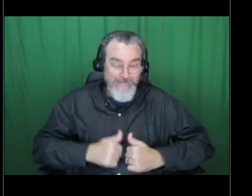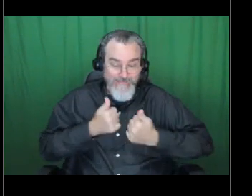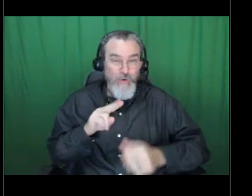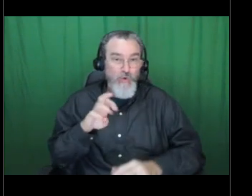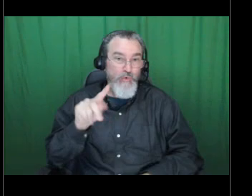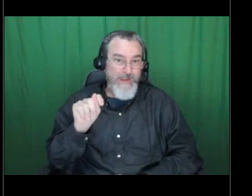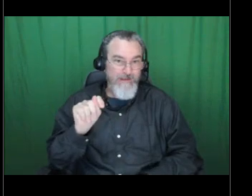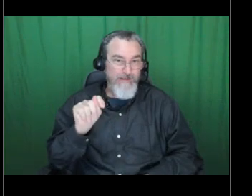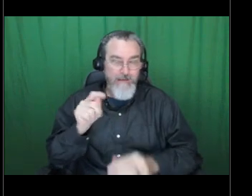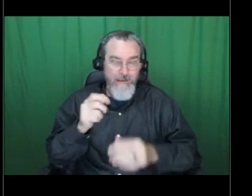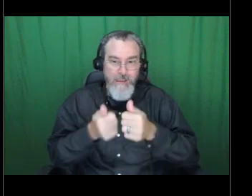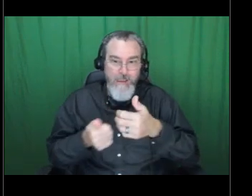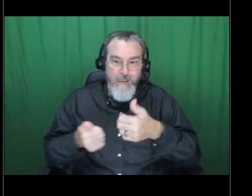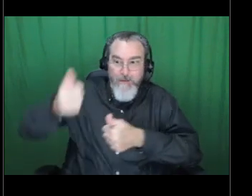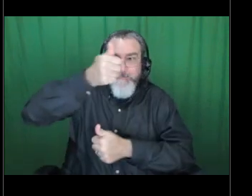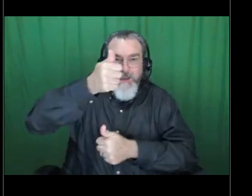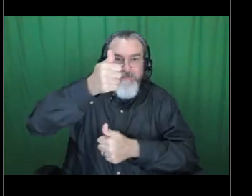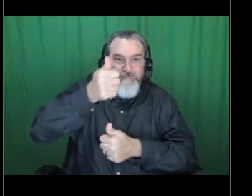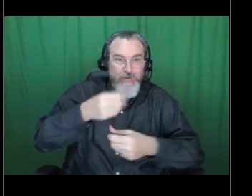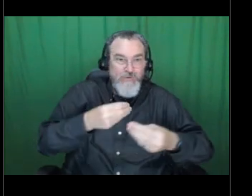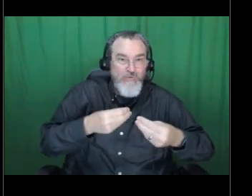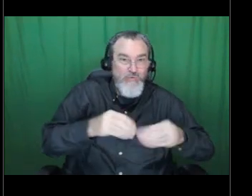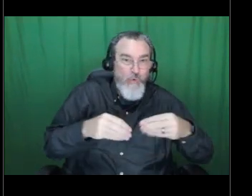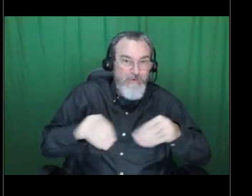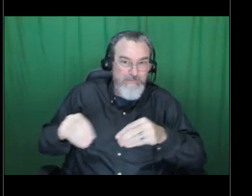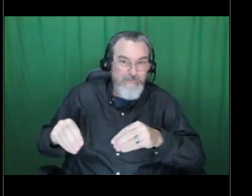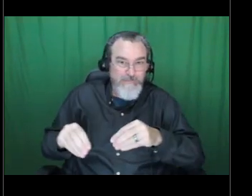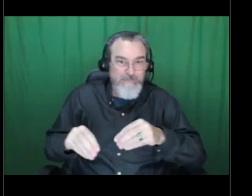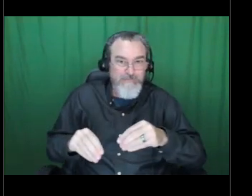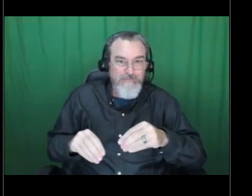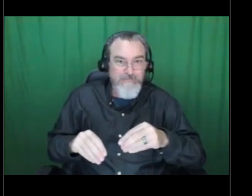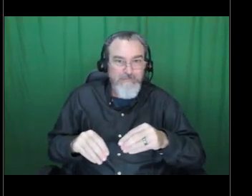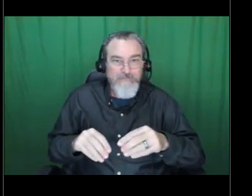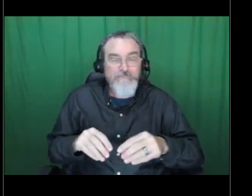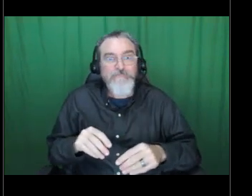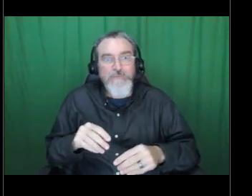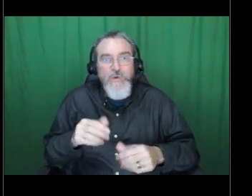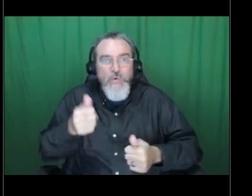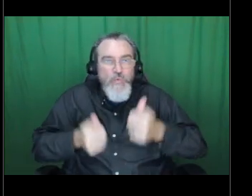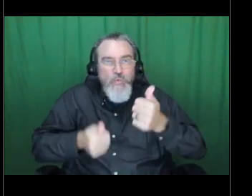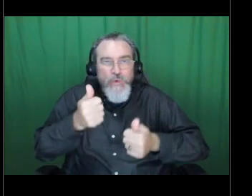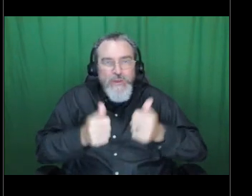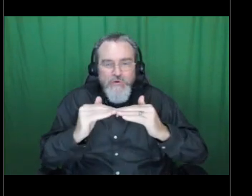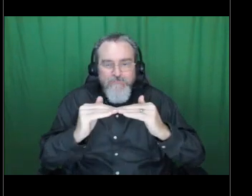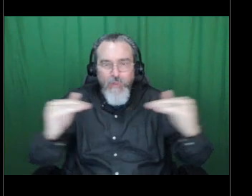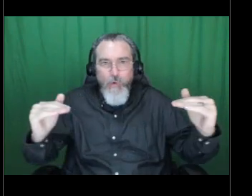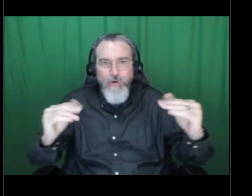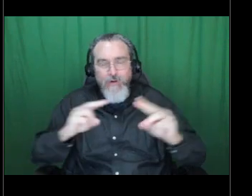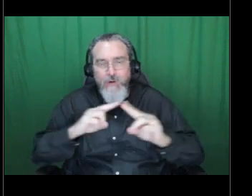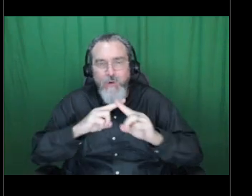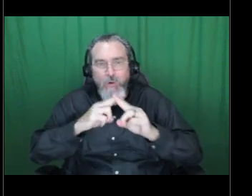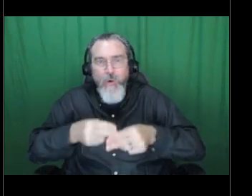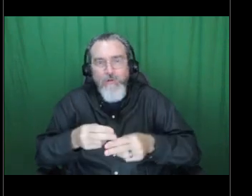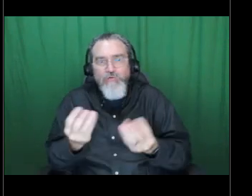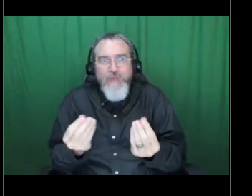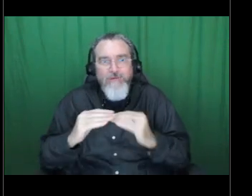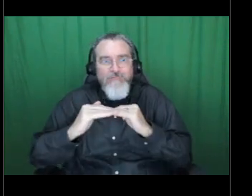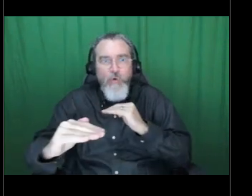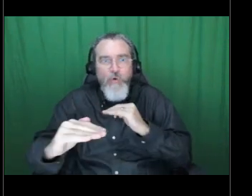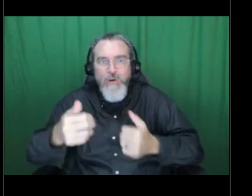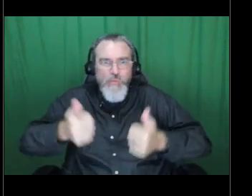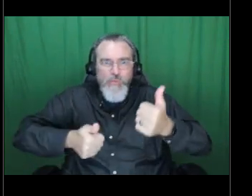retail shops, the floor with the blank is considered the ground floor. And